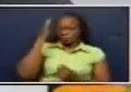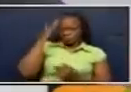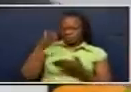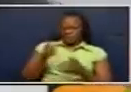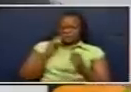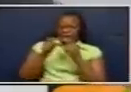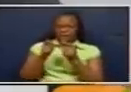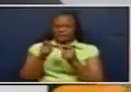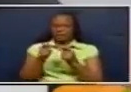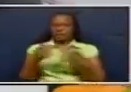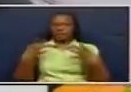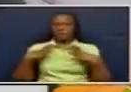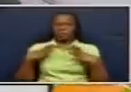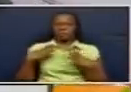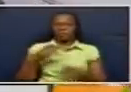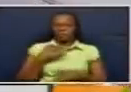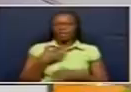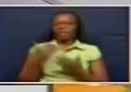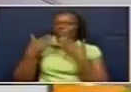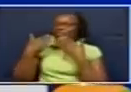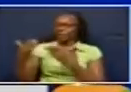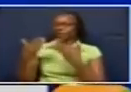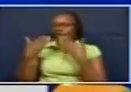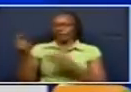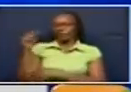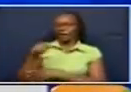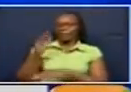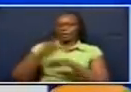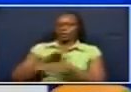to on August 9th. Thank you for coming in. Thank you, Anne. And good luck, and thank you for your demonstration.